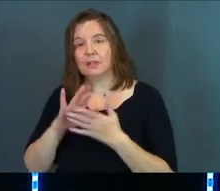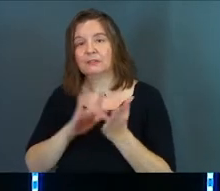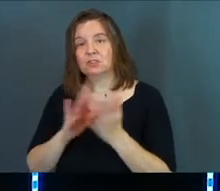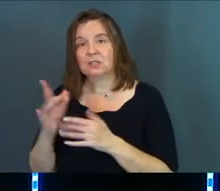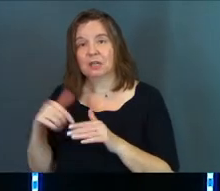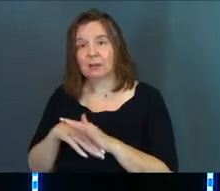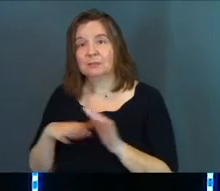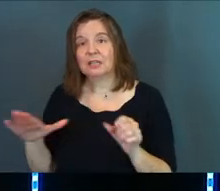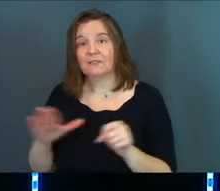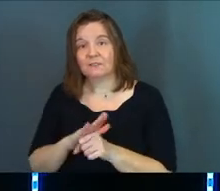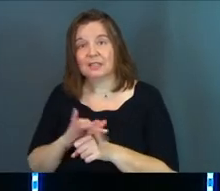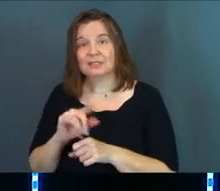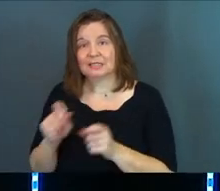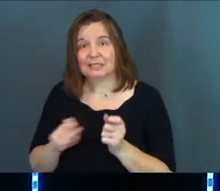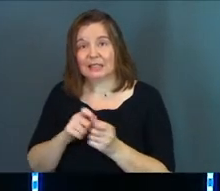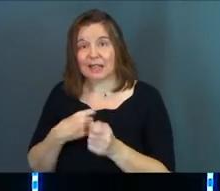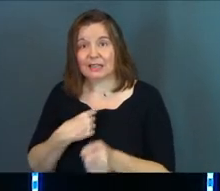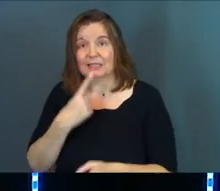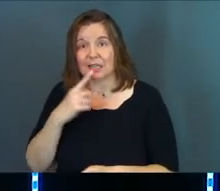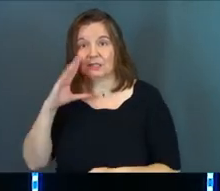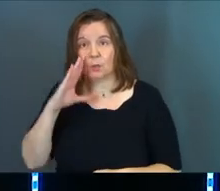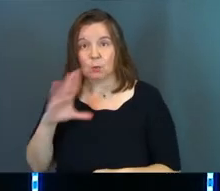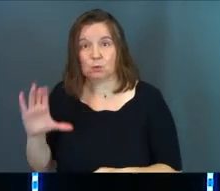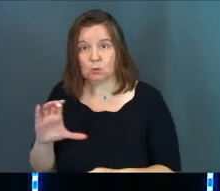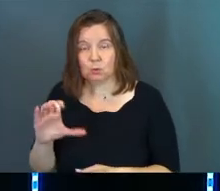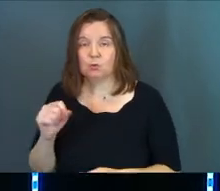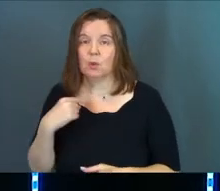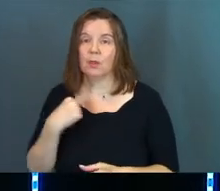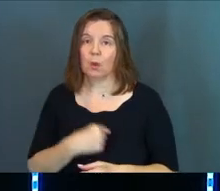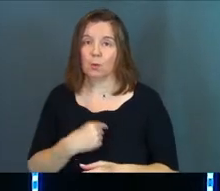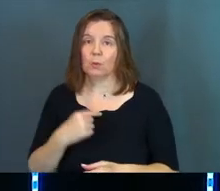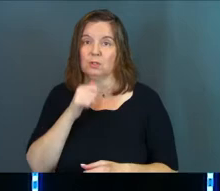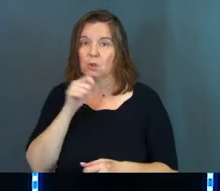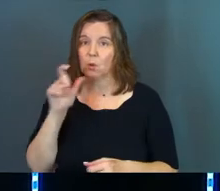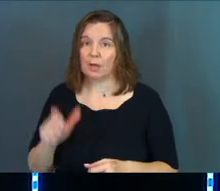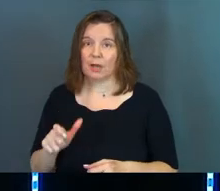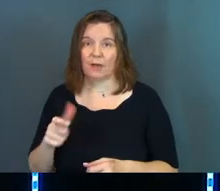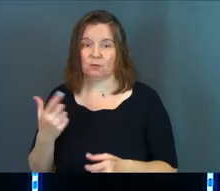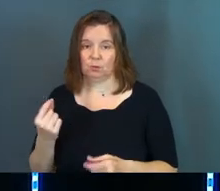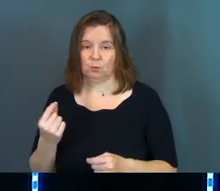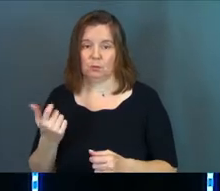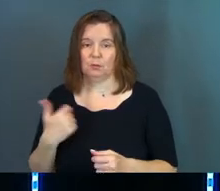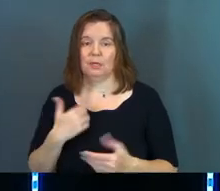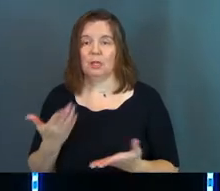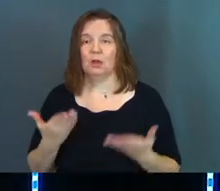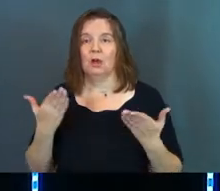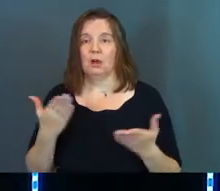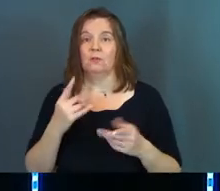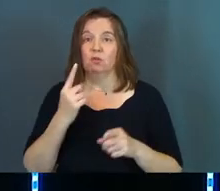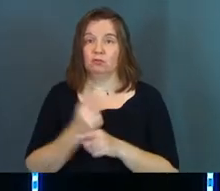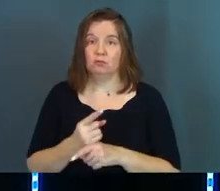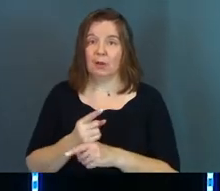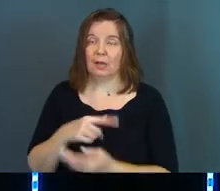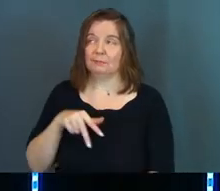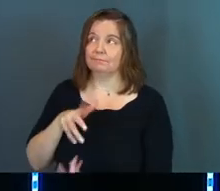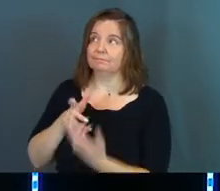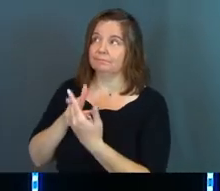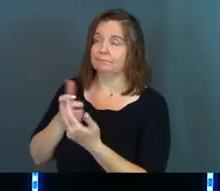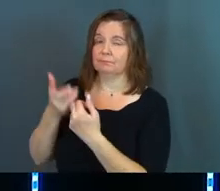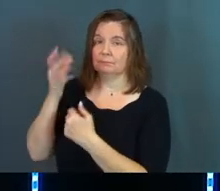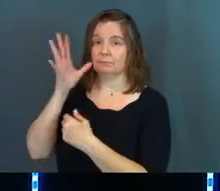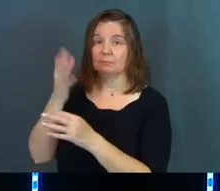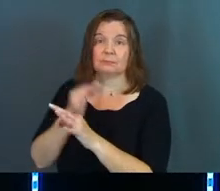that Jesus comes in and he fulfills exactly like he says he's going to do, so that we no longer have to. He offers right standing with the